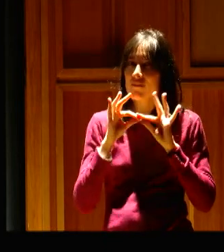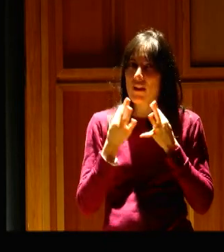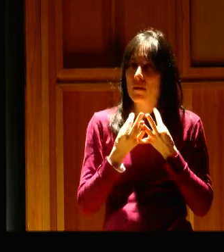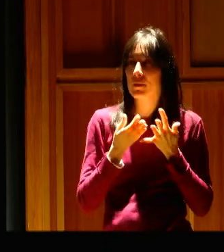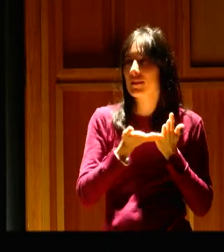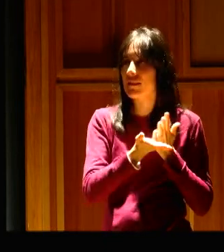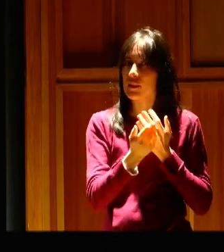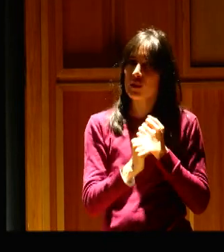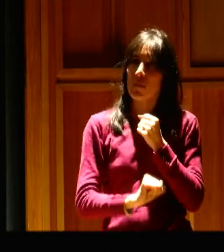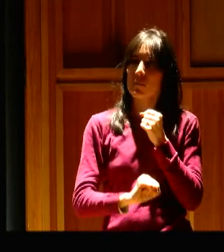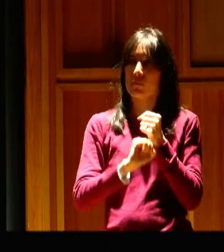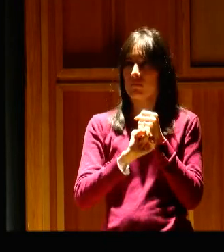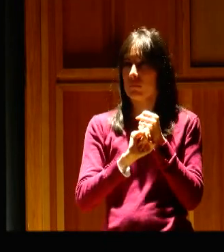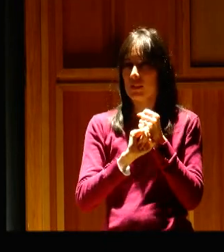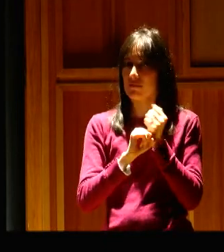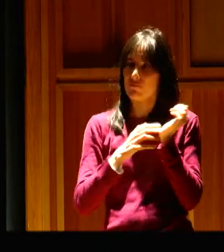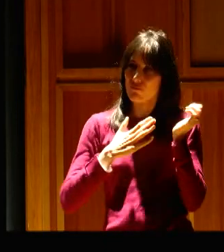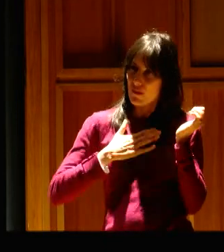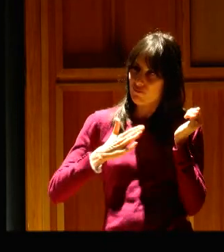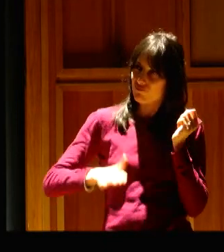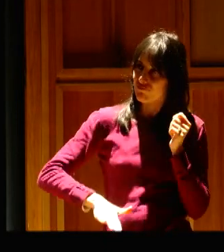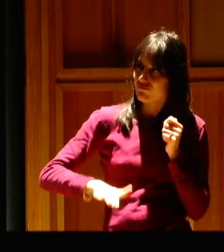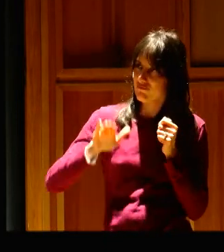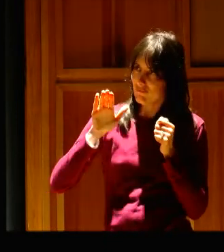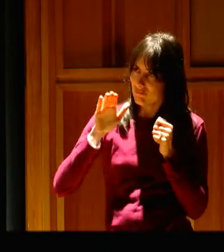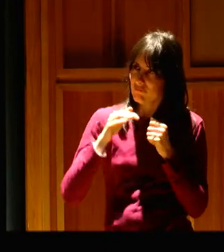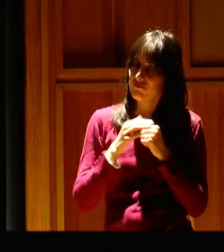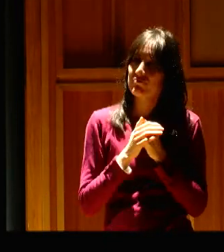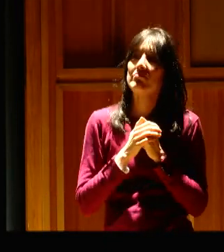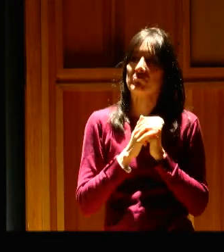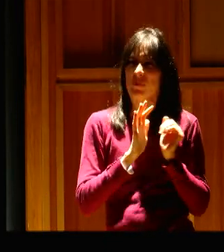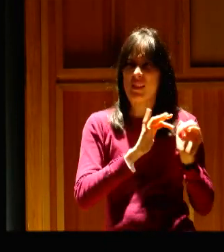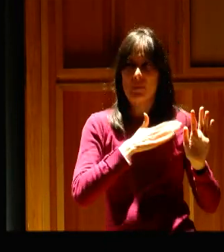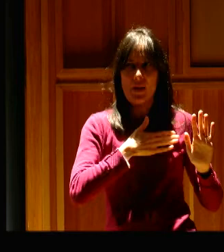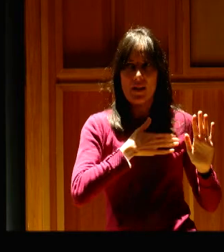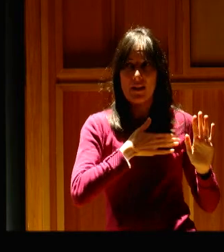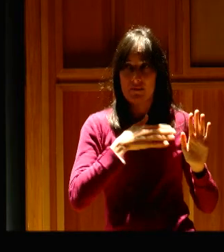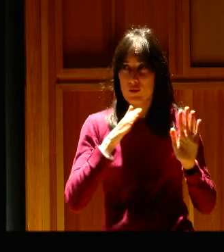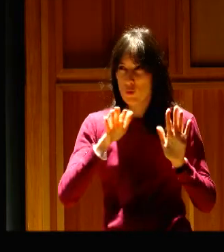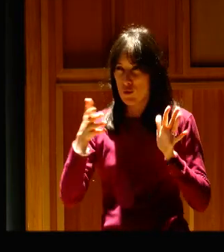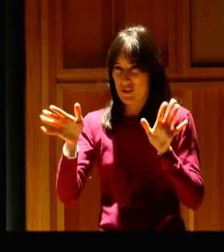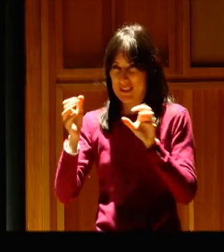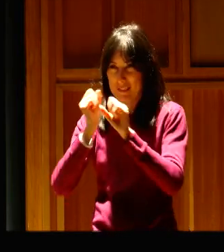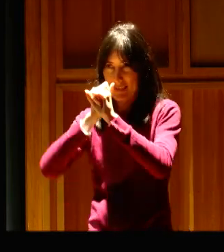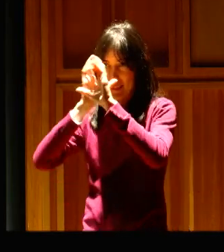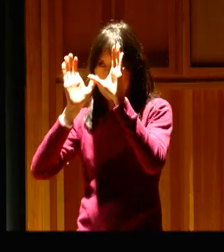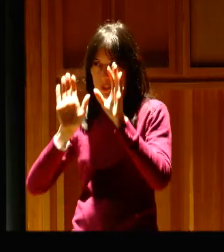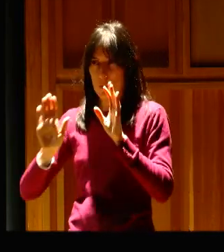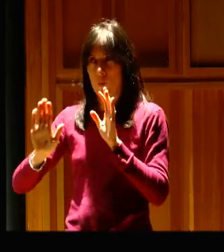me my entire life. Does everyone have that place?